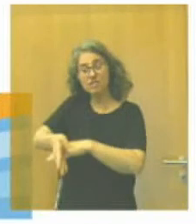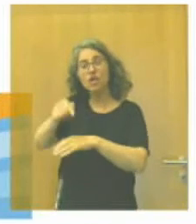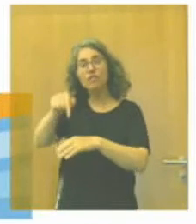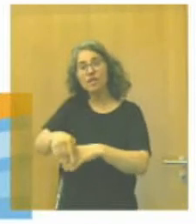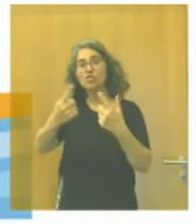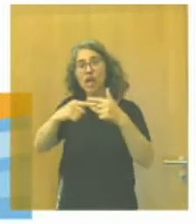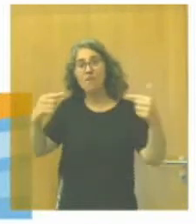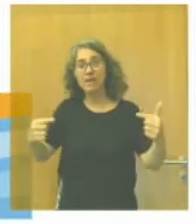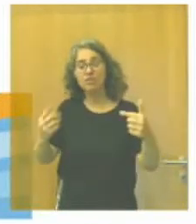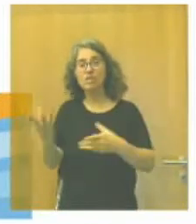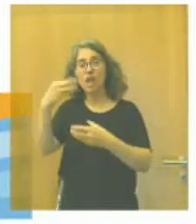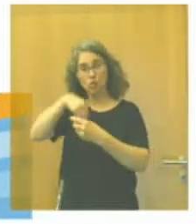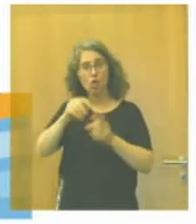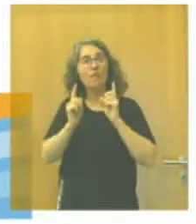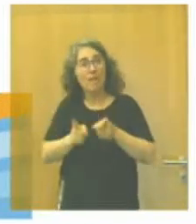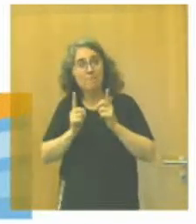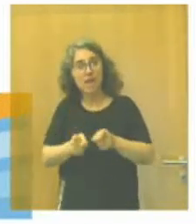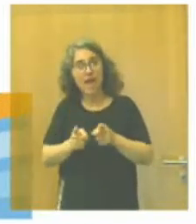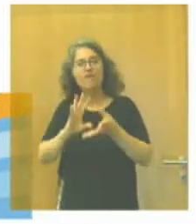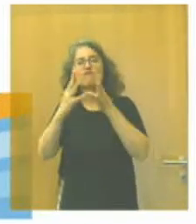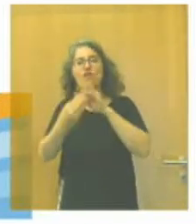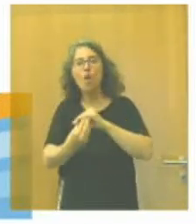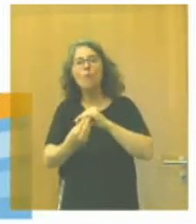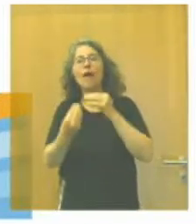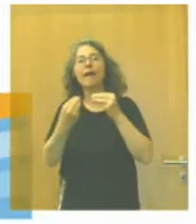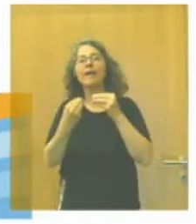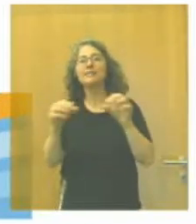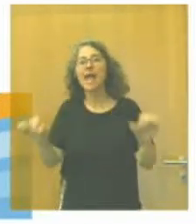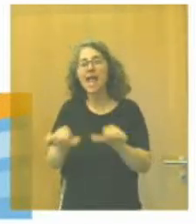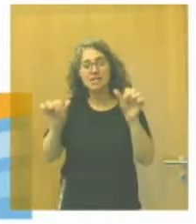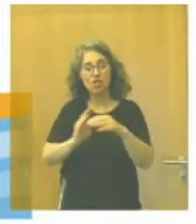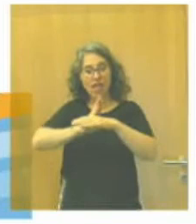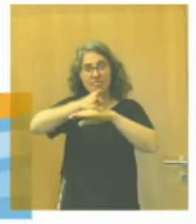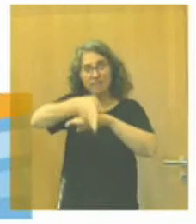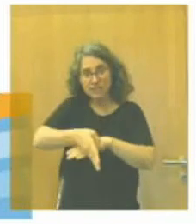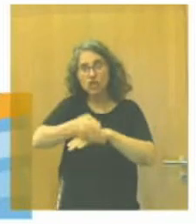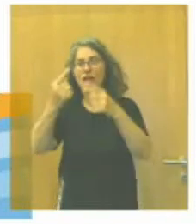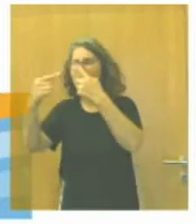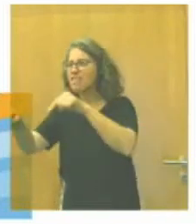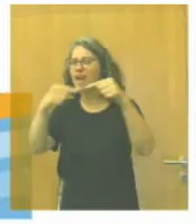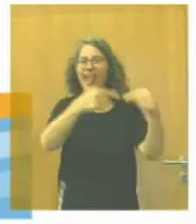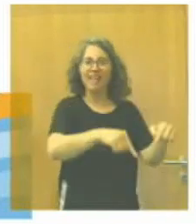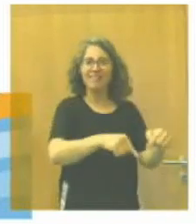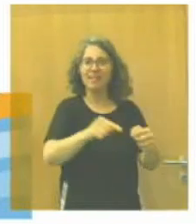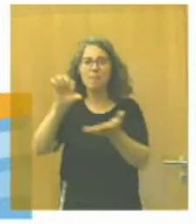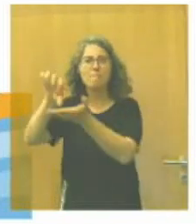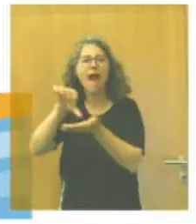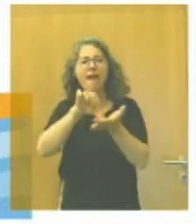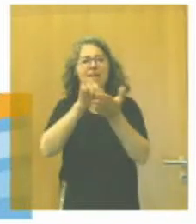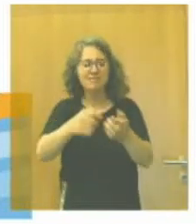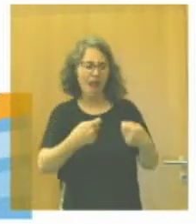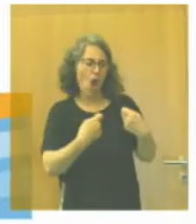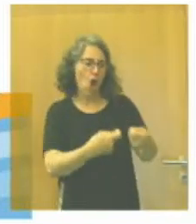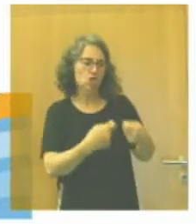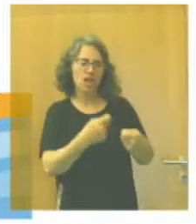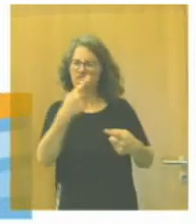way in which it's delivered. And then across countries, the costs vary depending on the